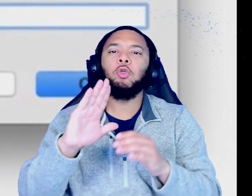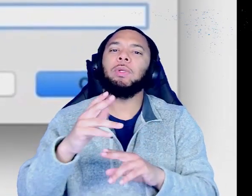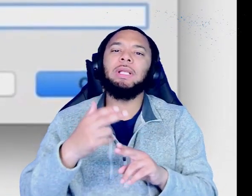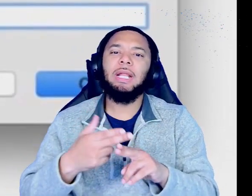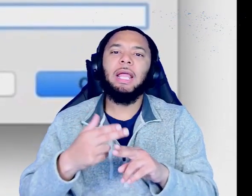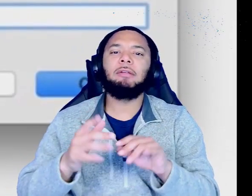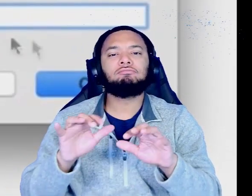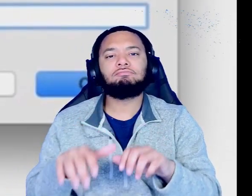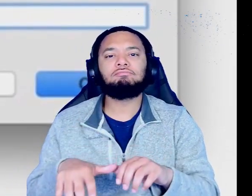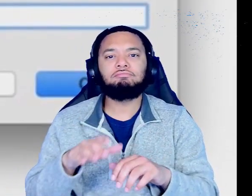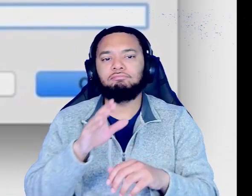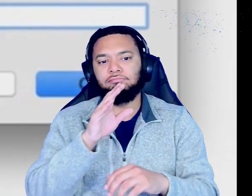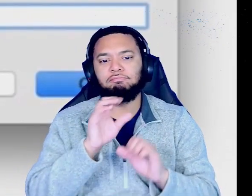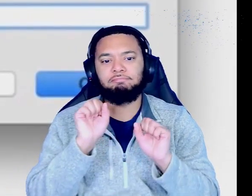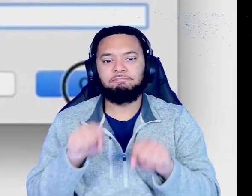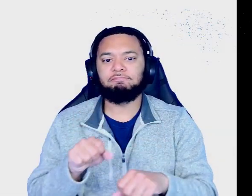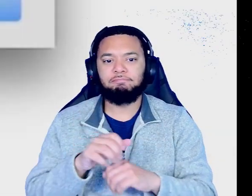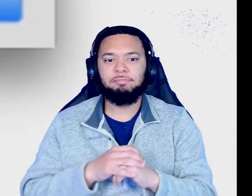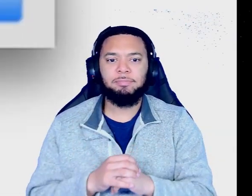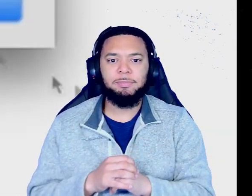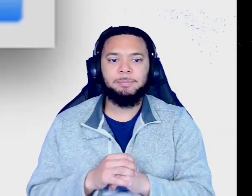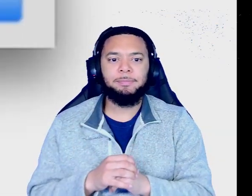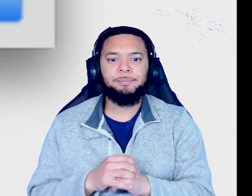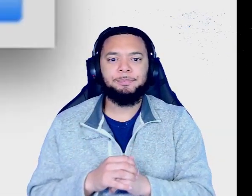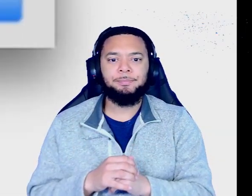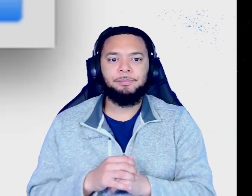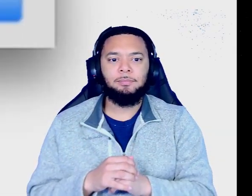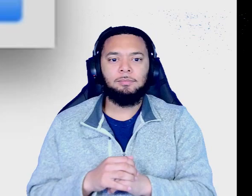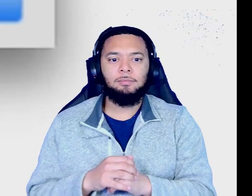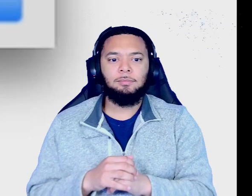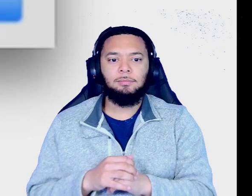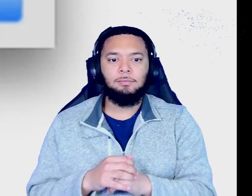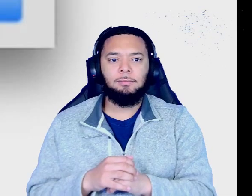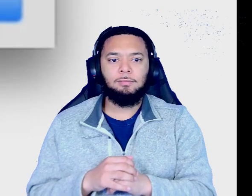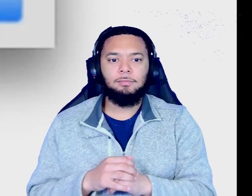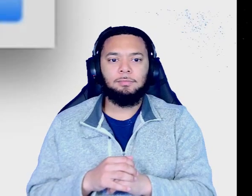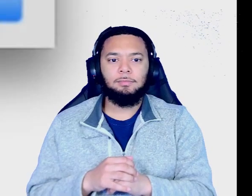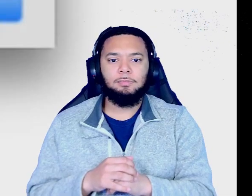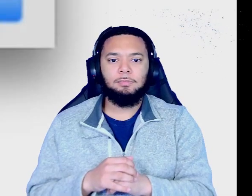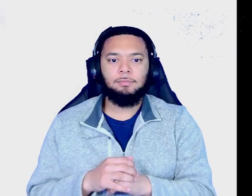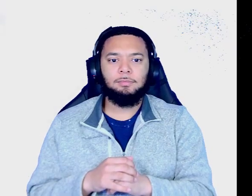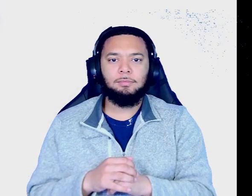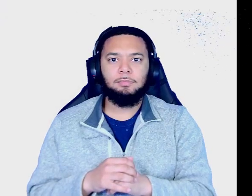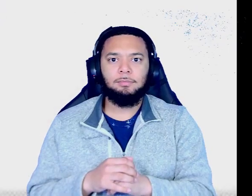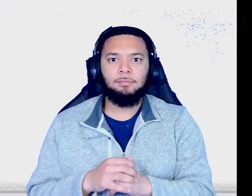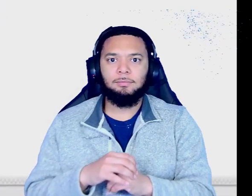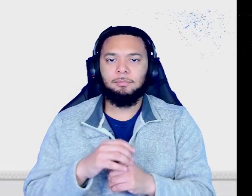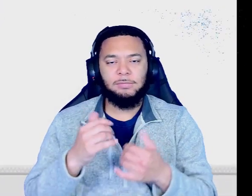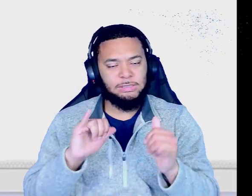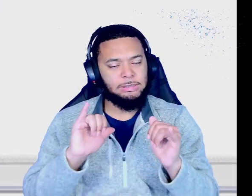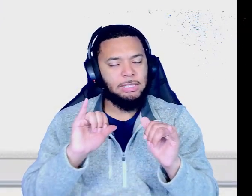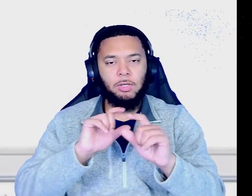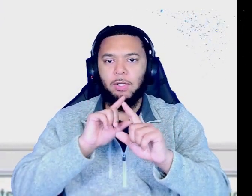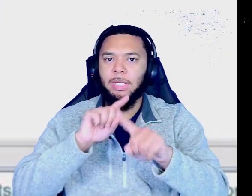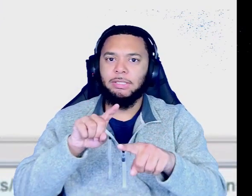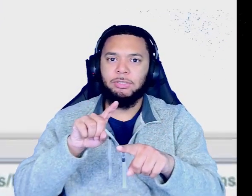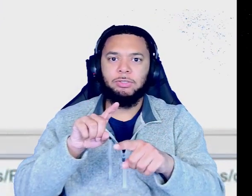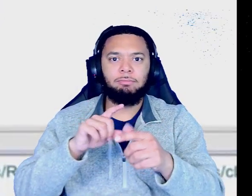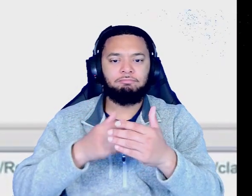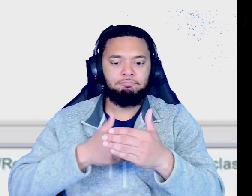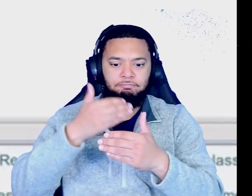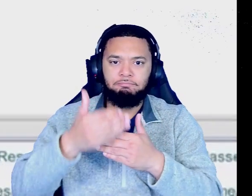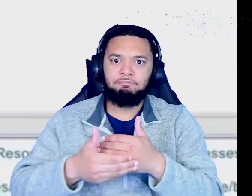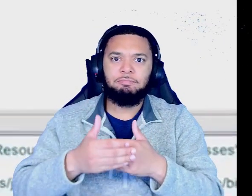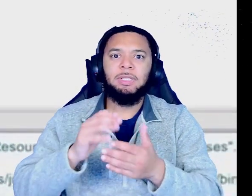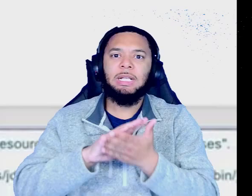name and click OK, and it still says it's nice to meet you. So that's one